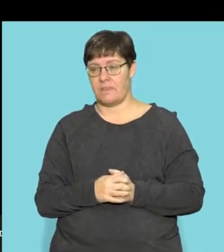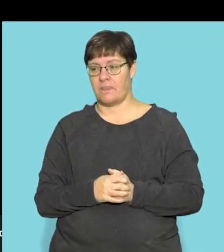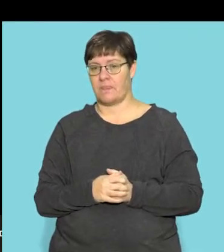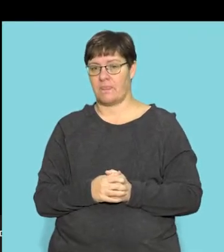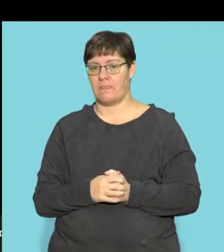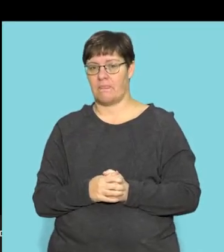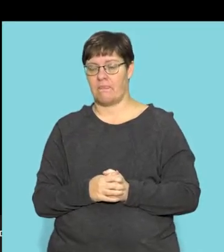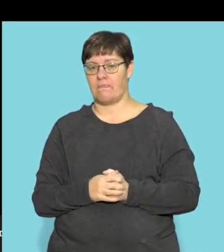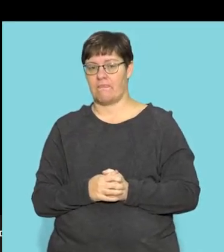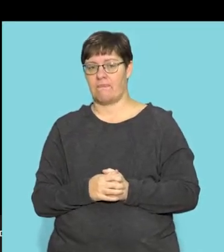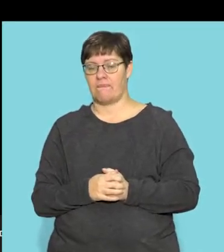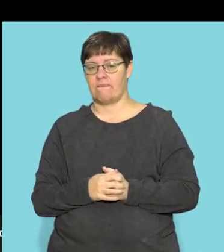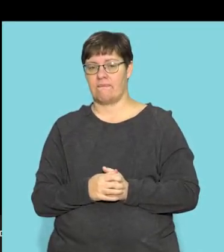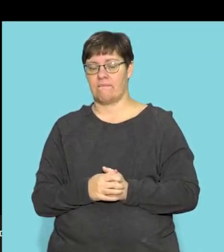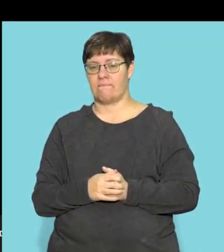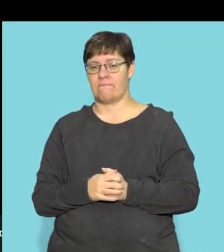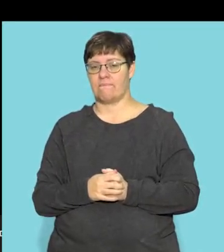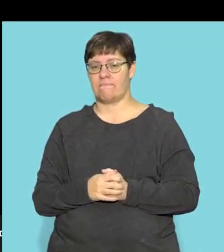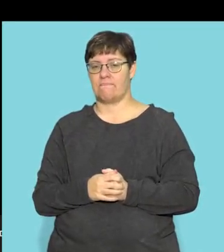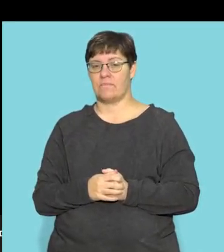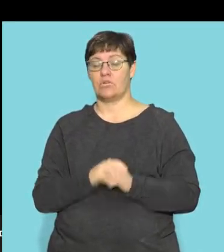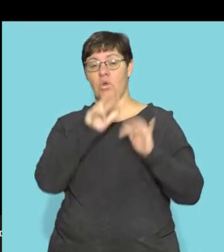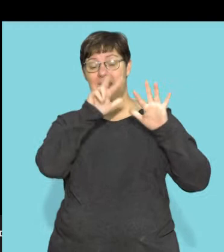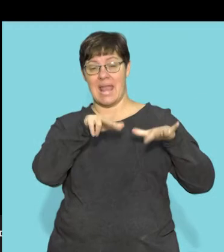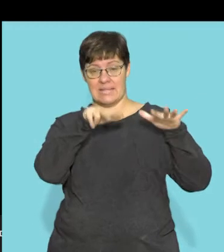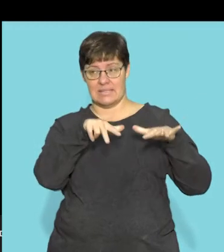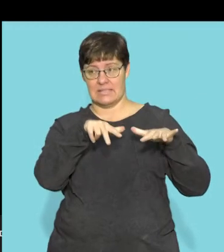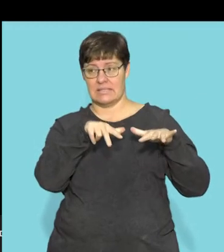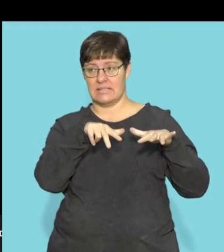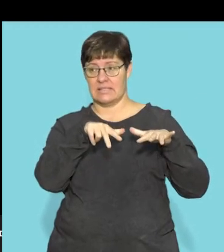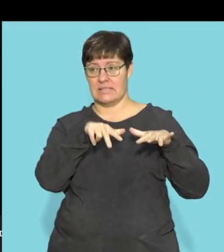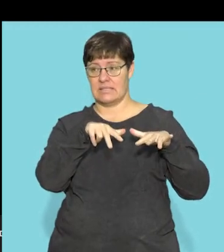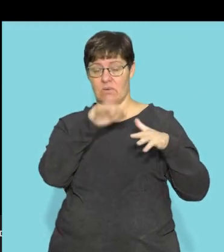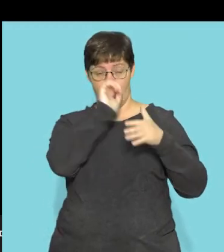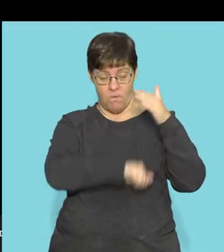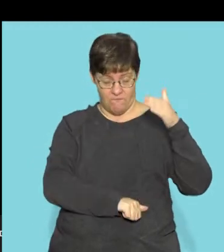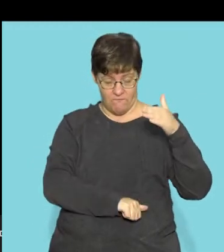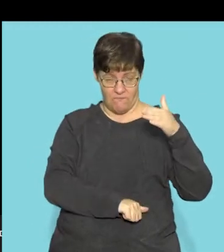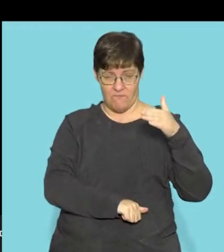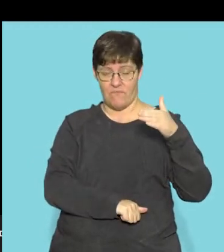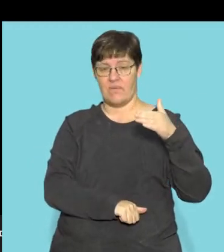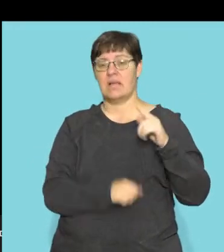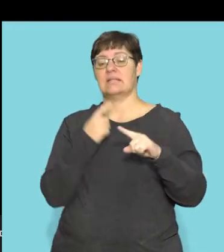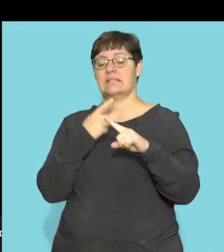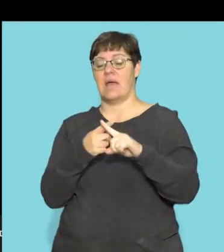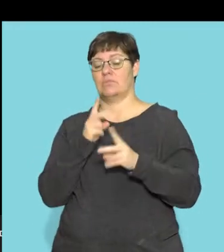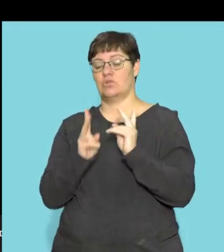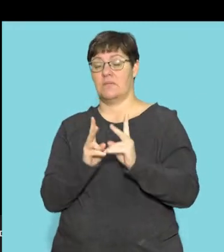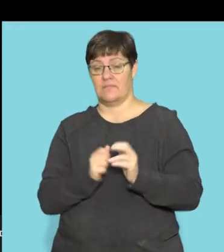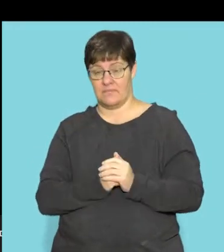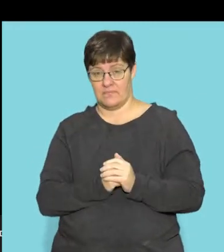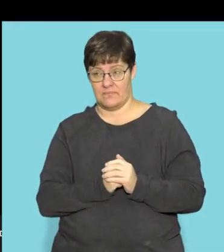will then subtract the 18, which will be that much, and then you will then need